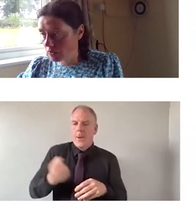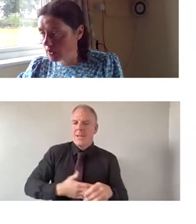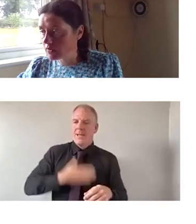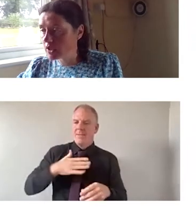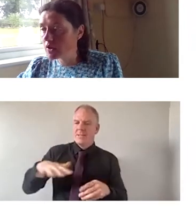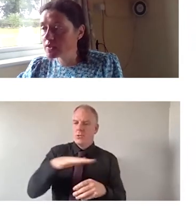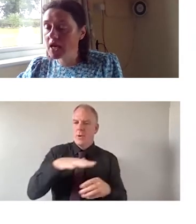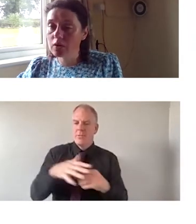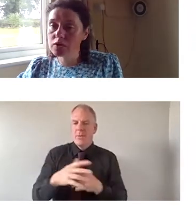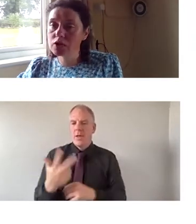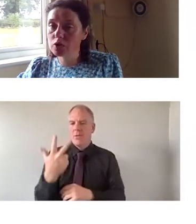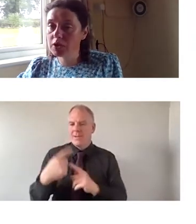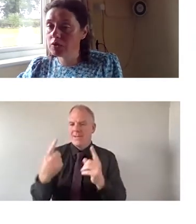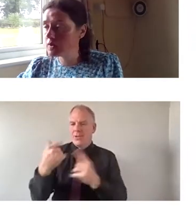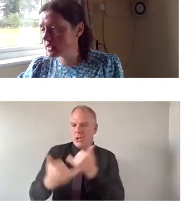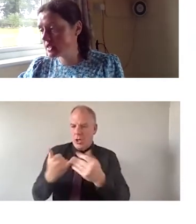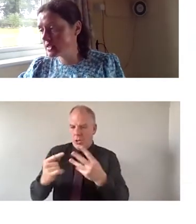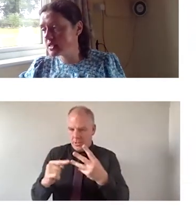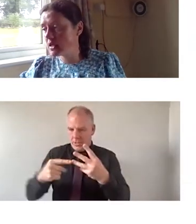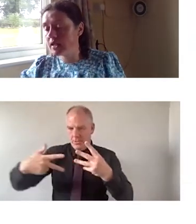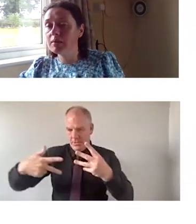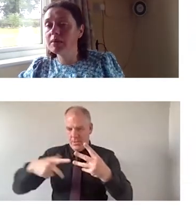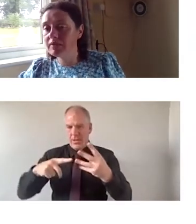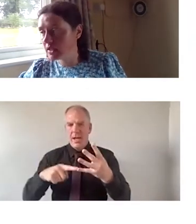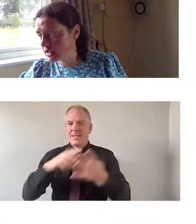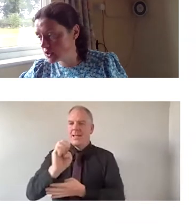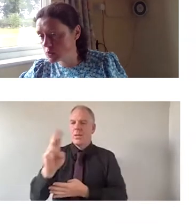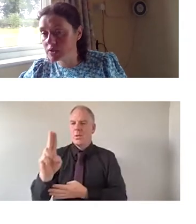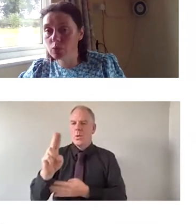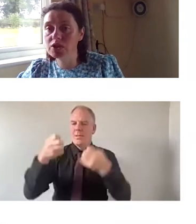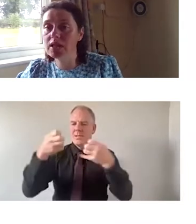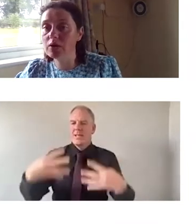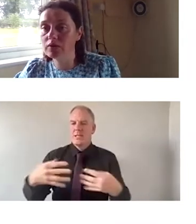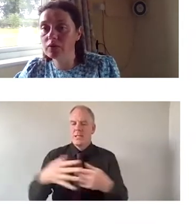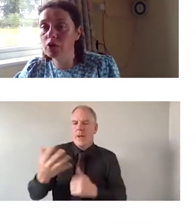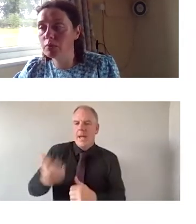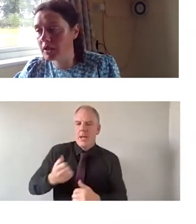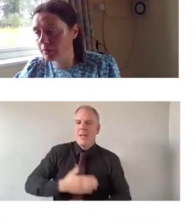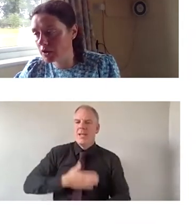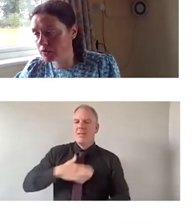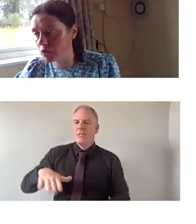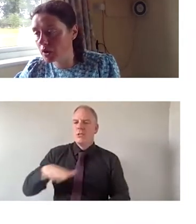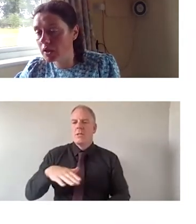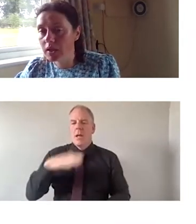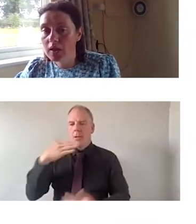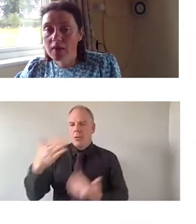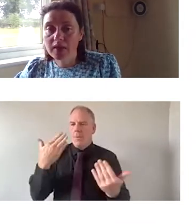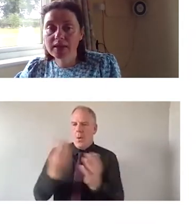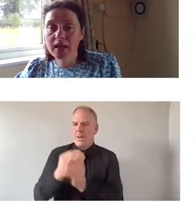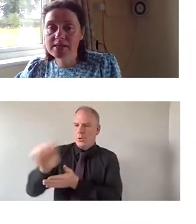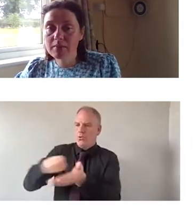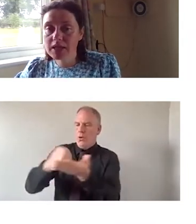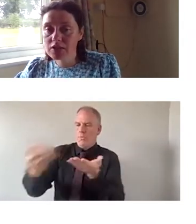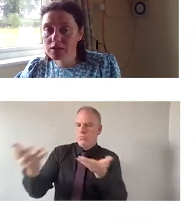for three different years, and also the European Union statistics on income and living conditions, which allowed us for a European comparative work.